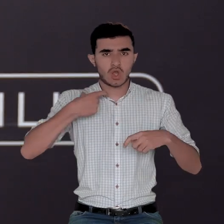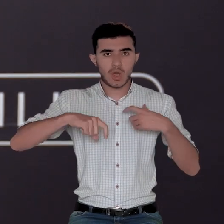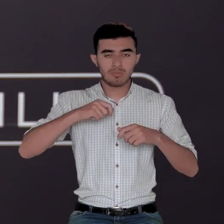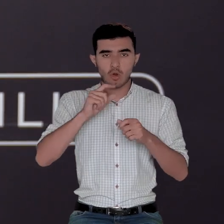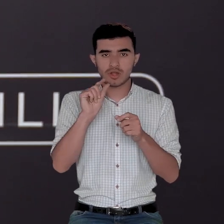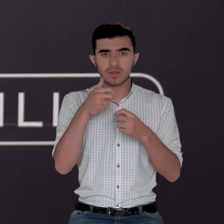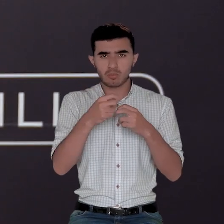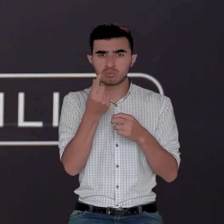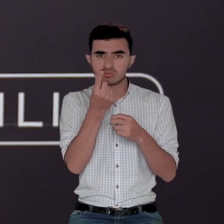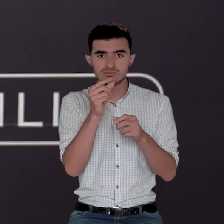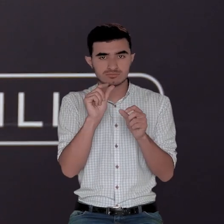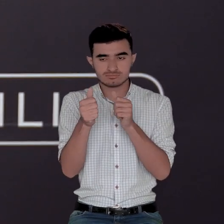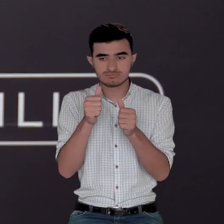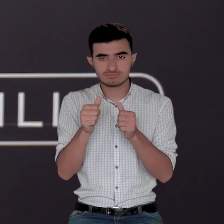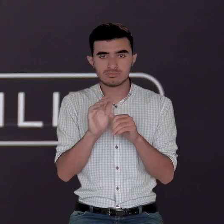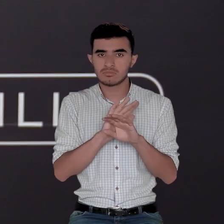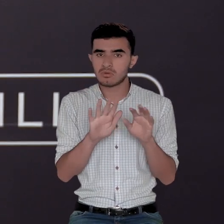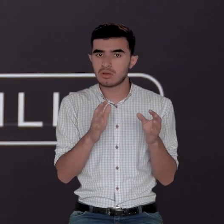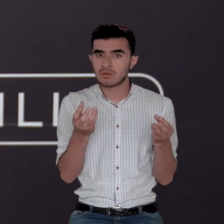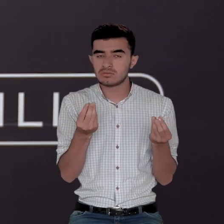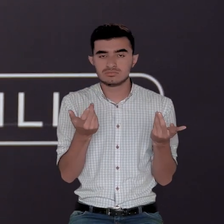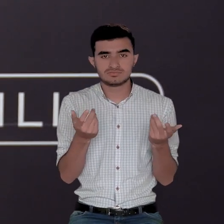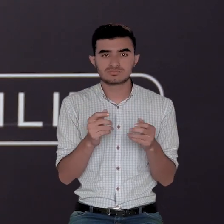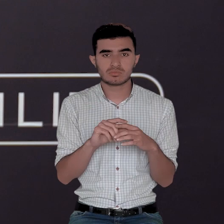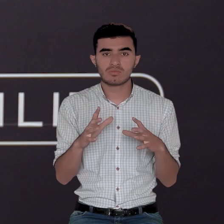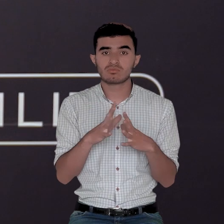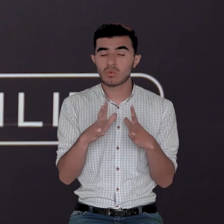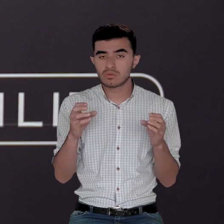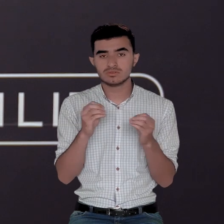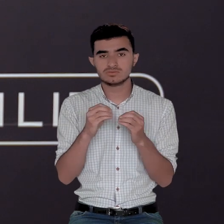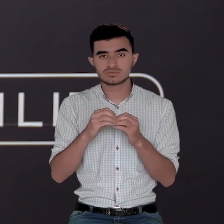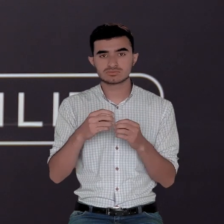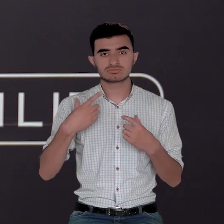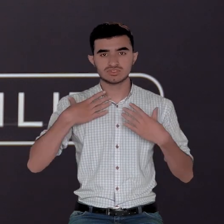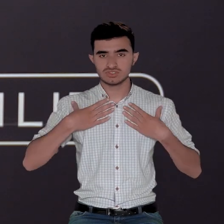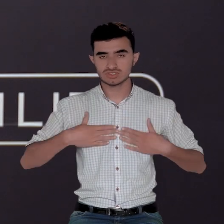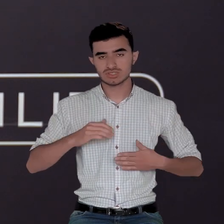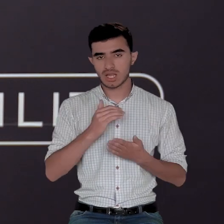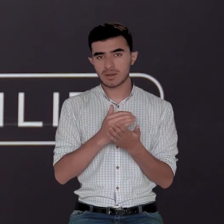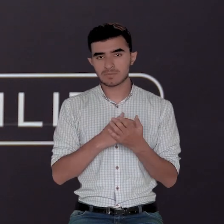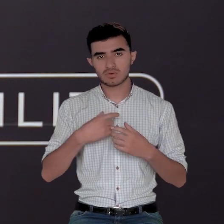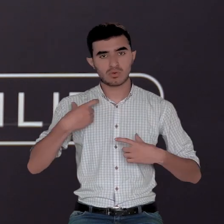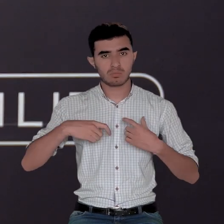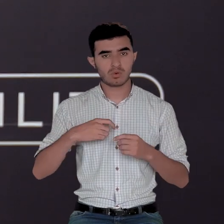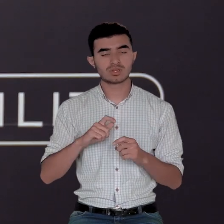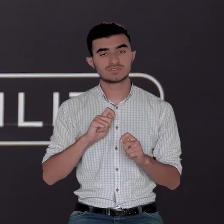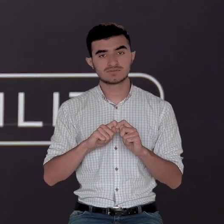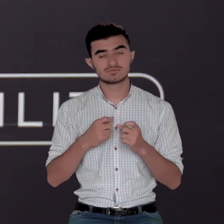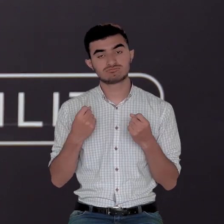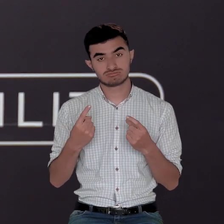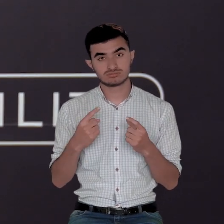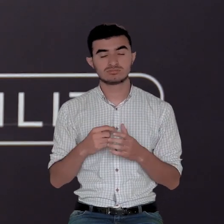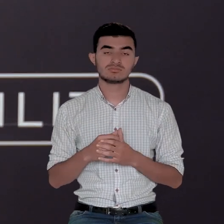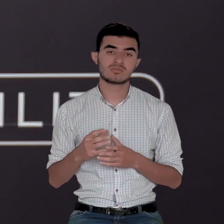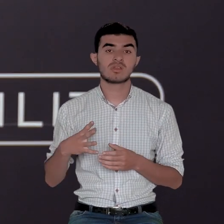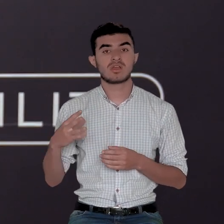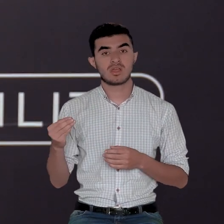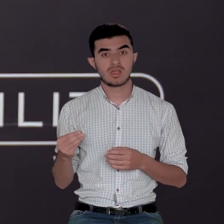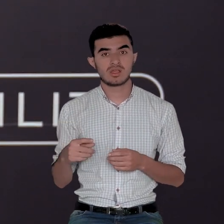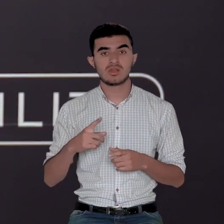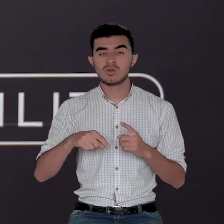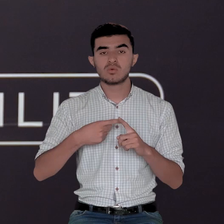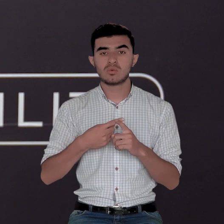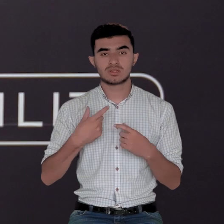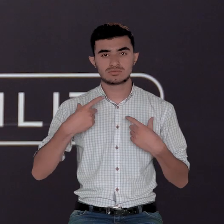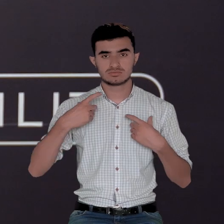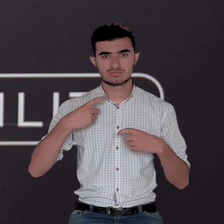go on and off, and in order for the therapist to give the body a certain recipe. And once that recipe